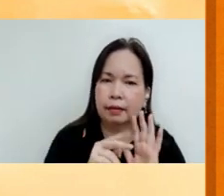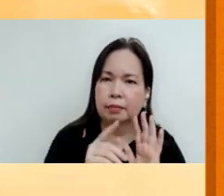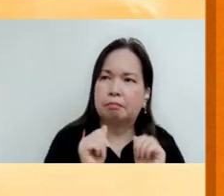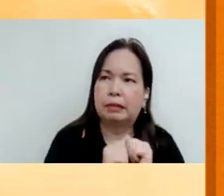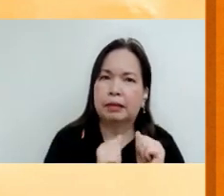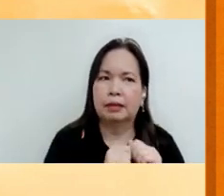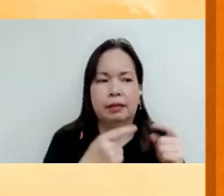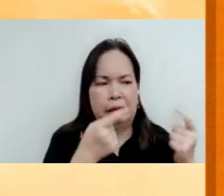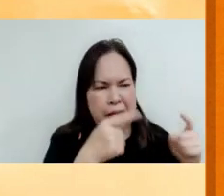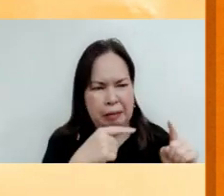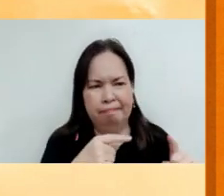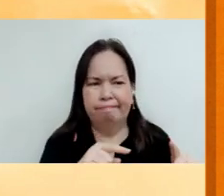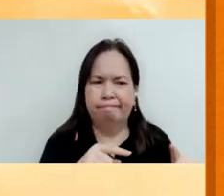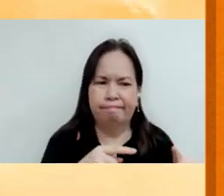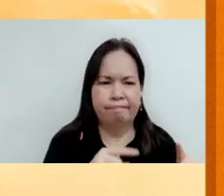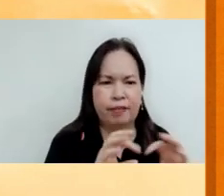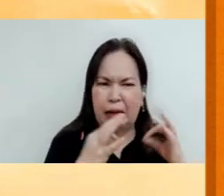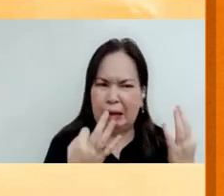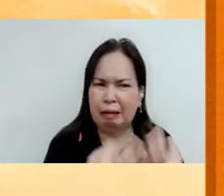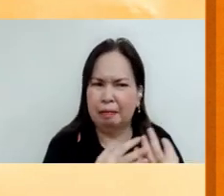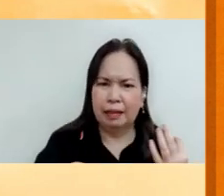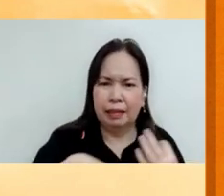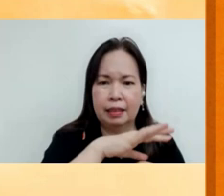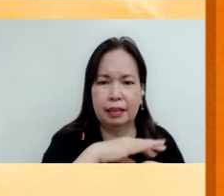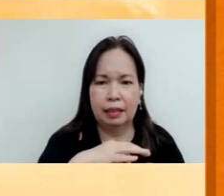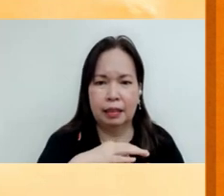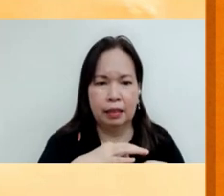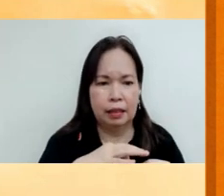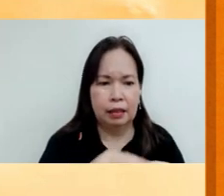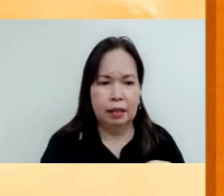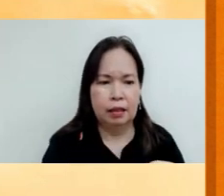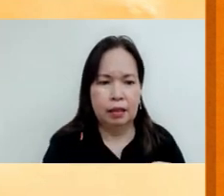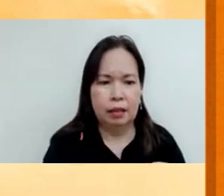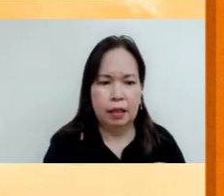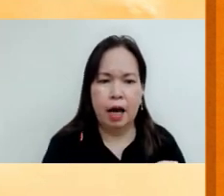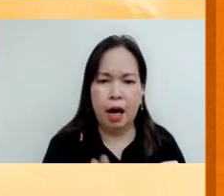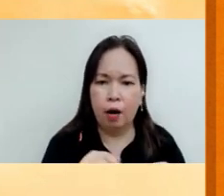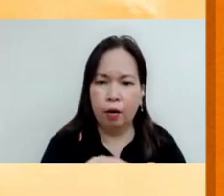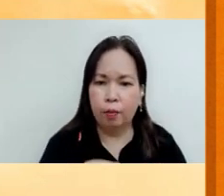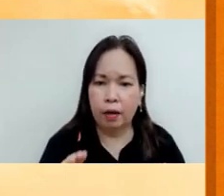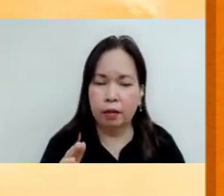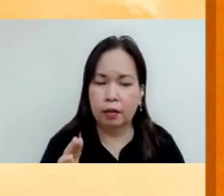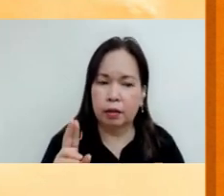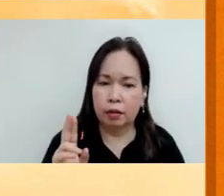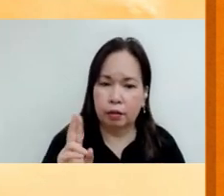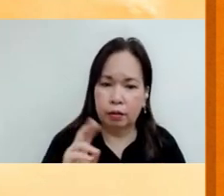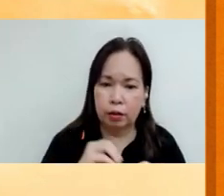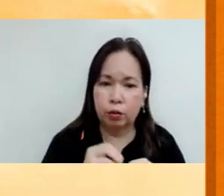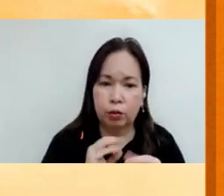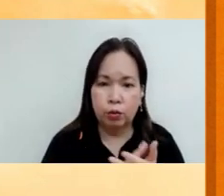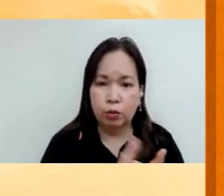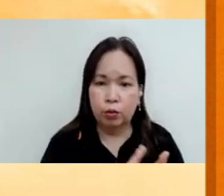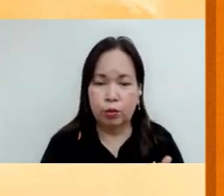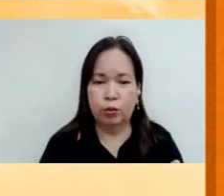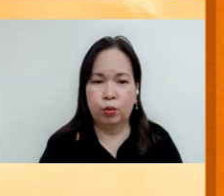academic failures. No, so the way kids perform in school, it really affects their self-esteem and can